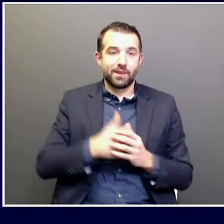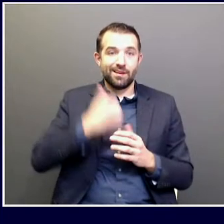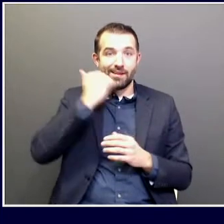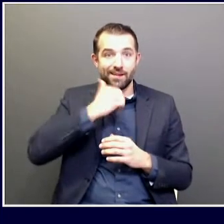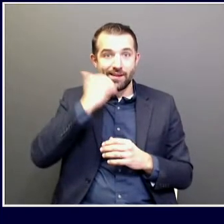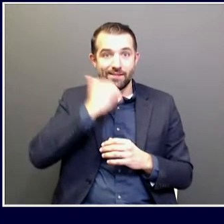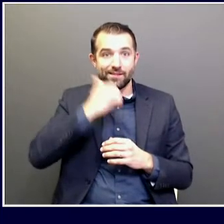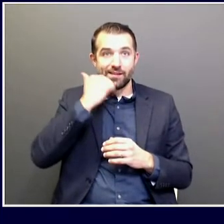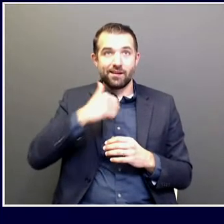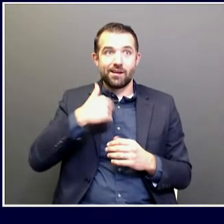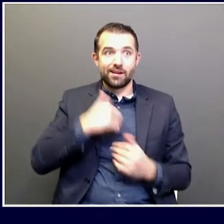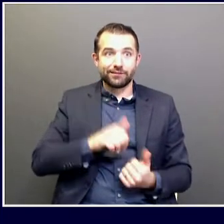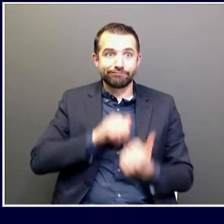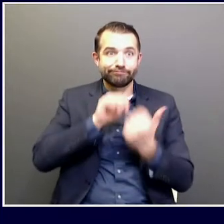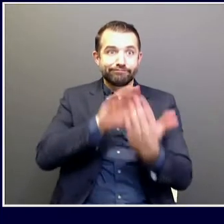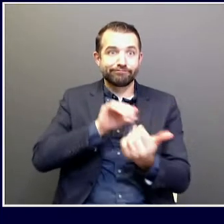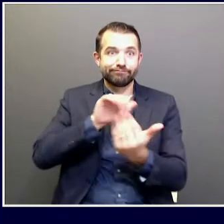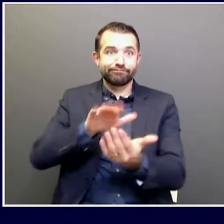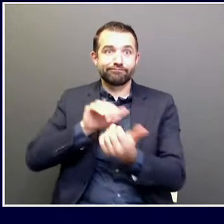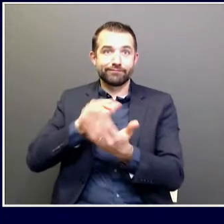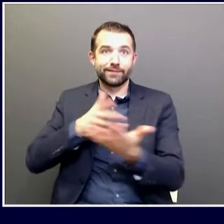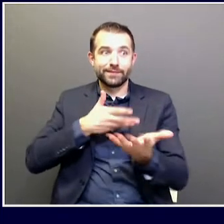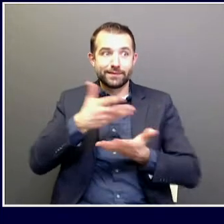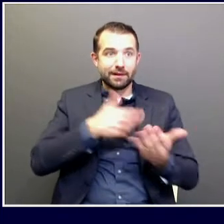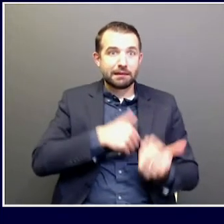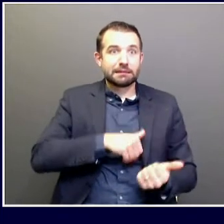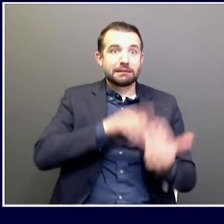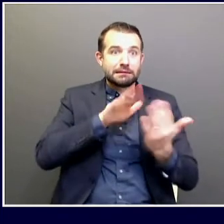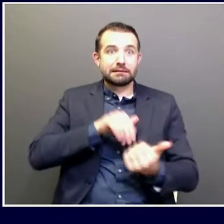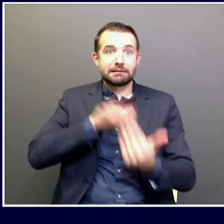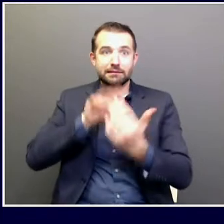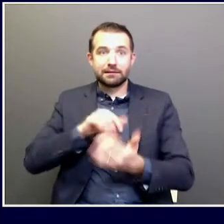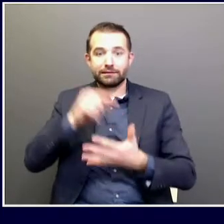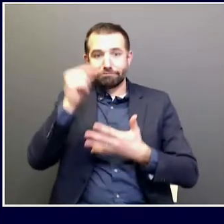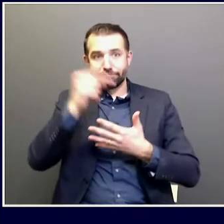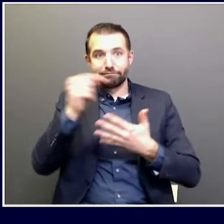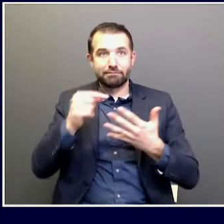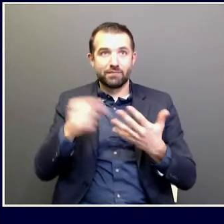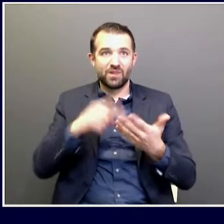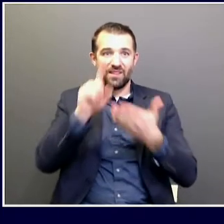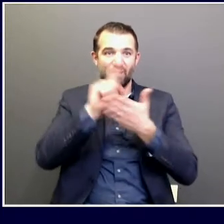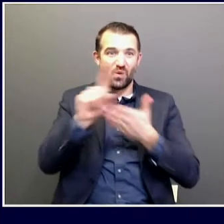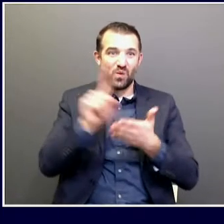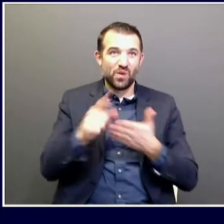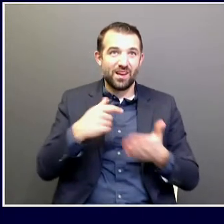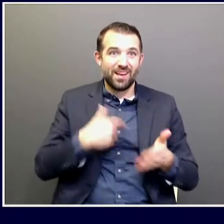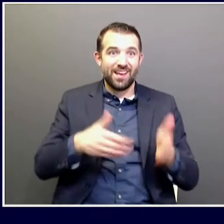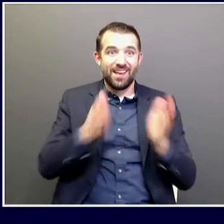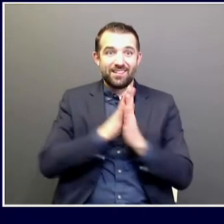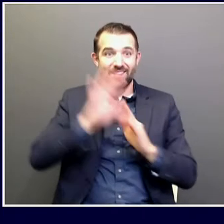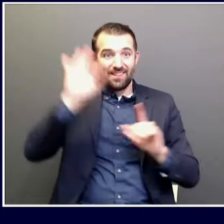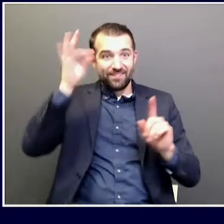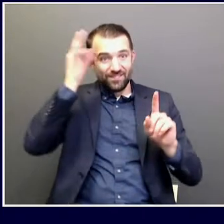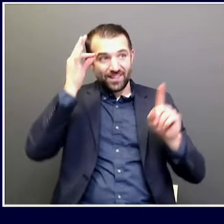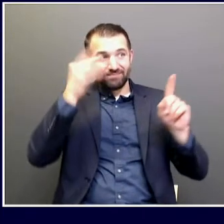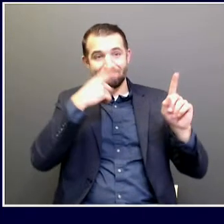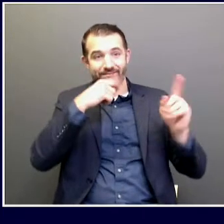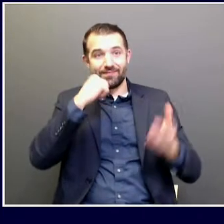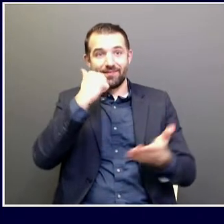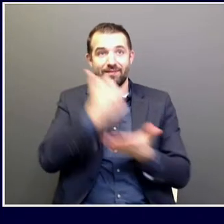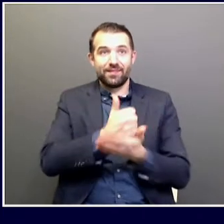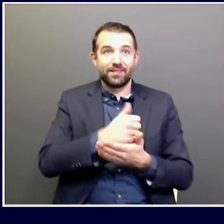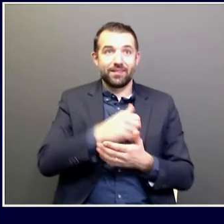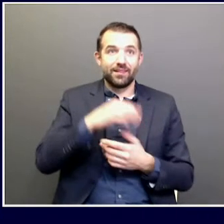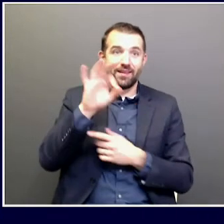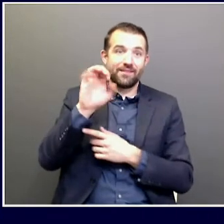can, everything in our power, and asking for help from the federal government. First and foremost, getting those FEMA applications